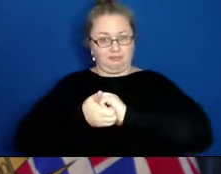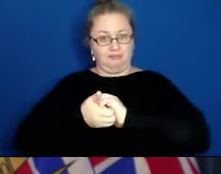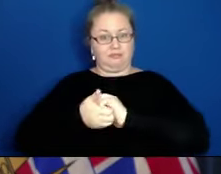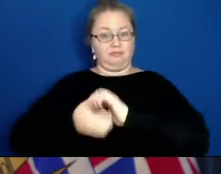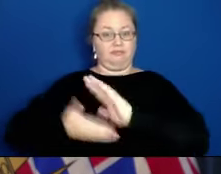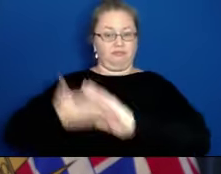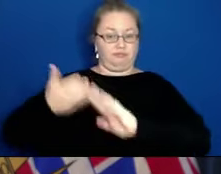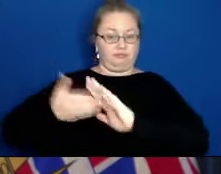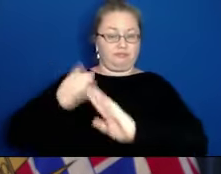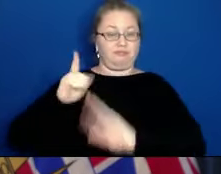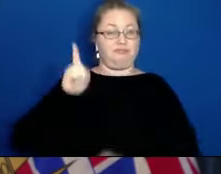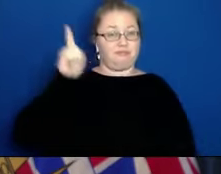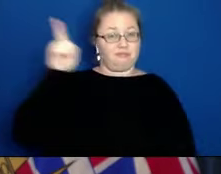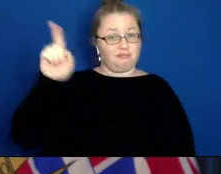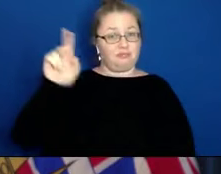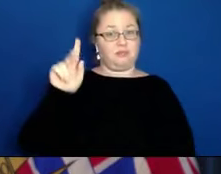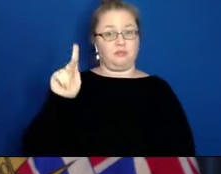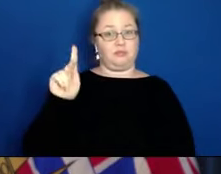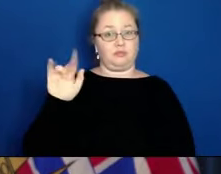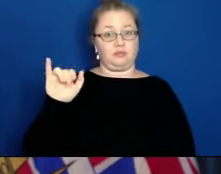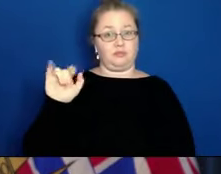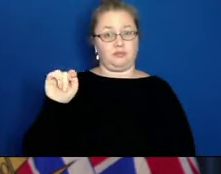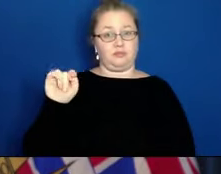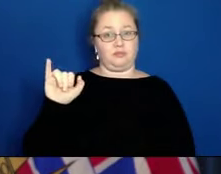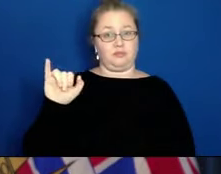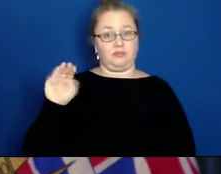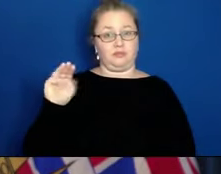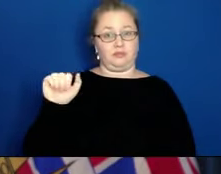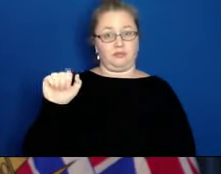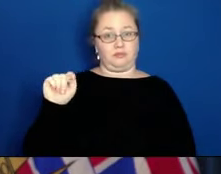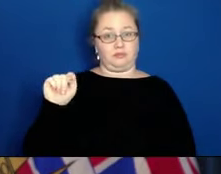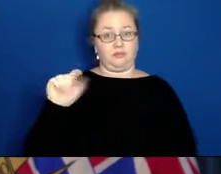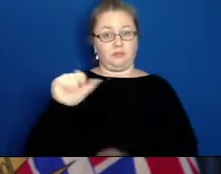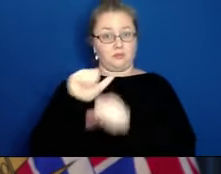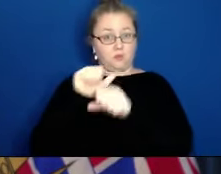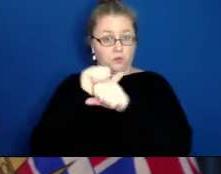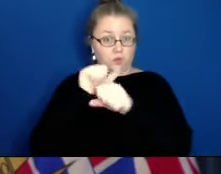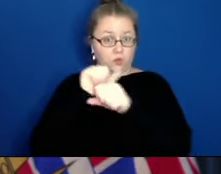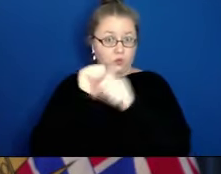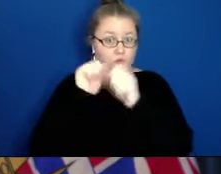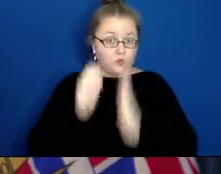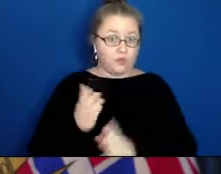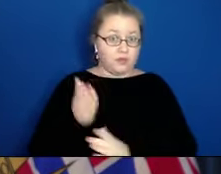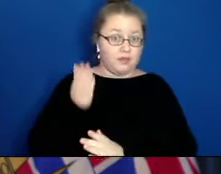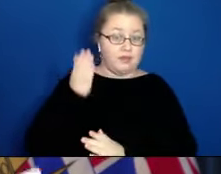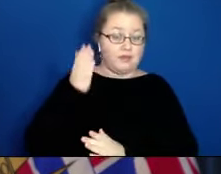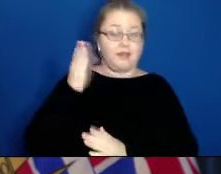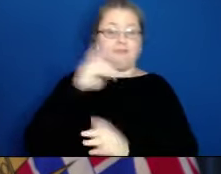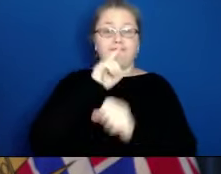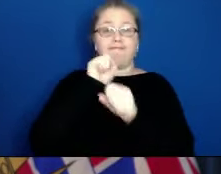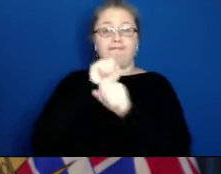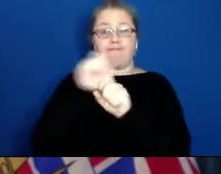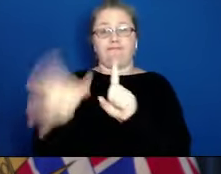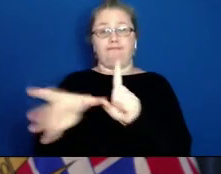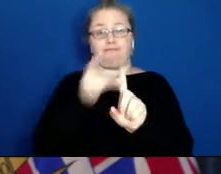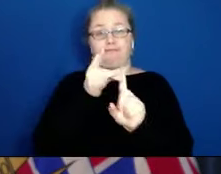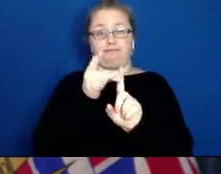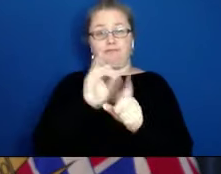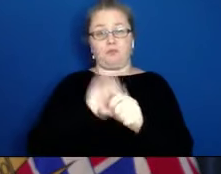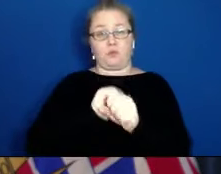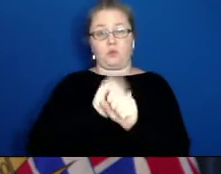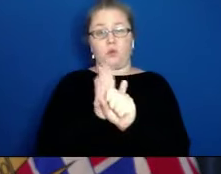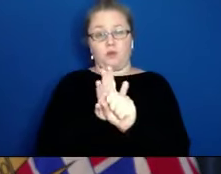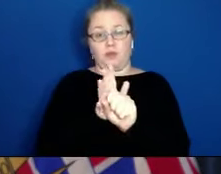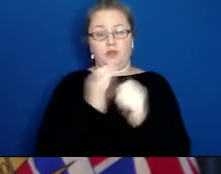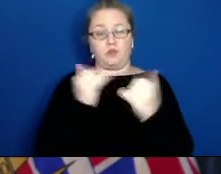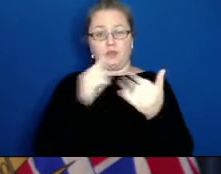Canada plant and project in Kitimat, where we have a number of workers at that site who have tested positive for COVID-19,